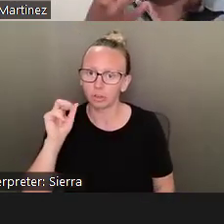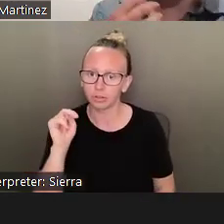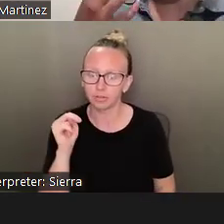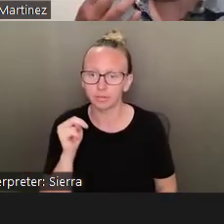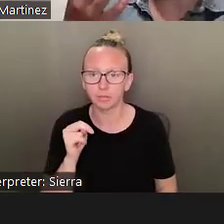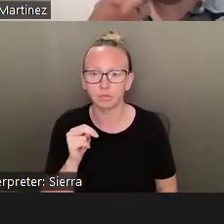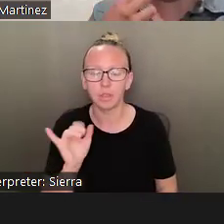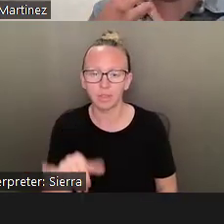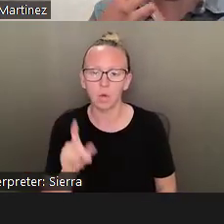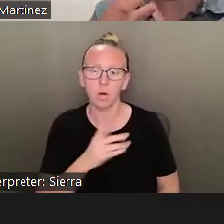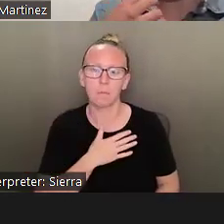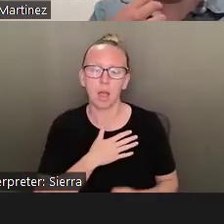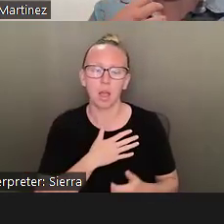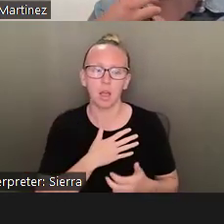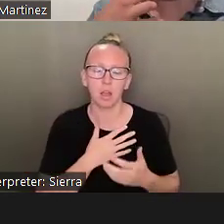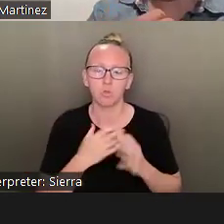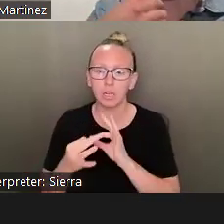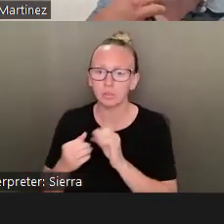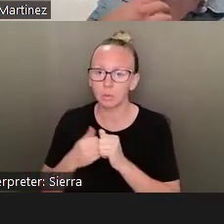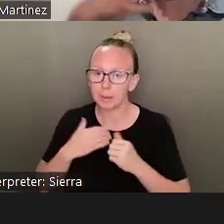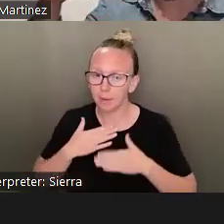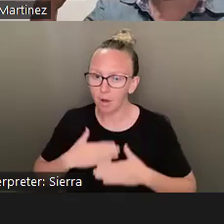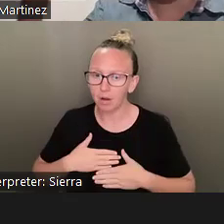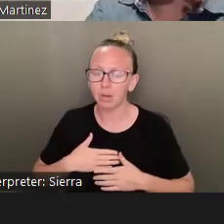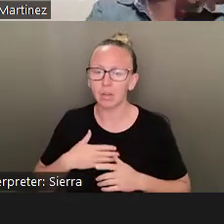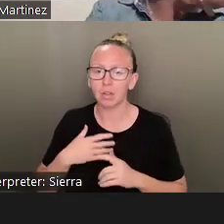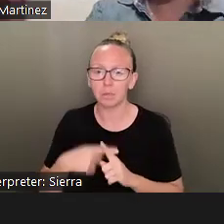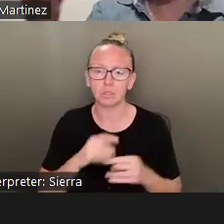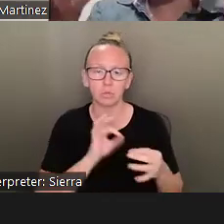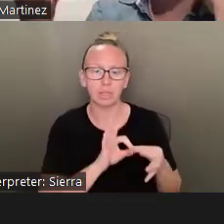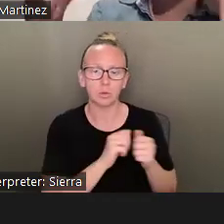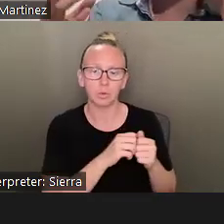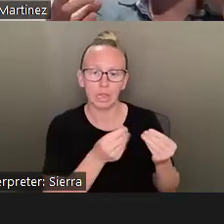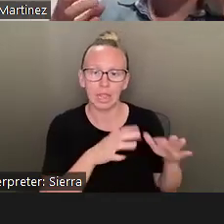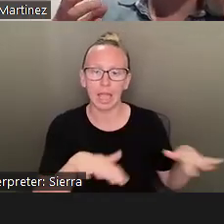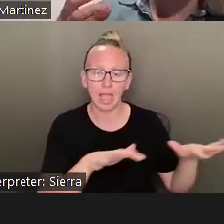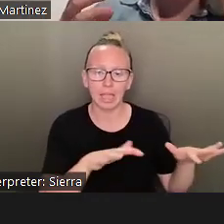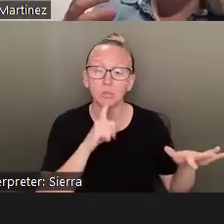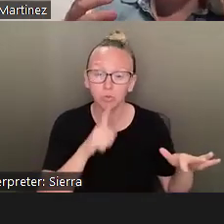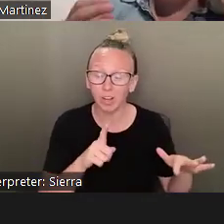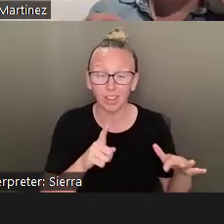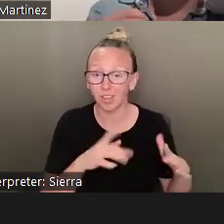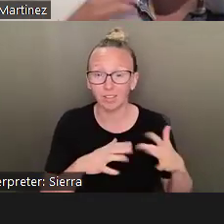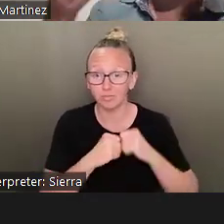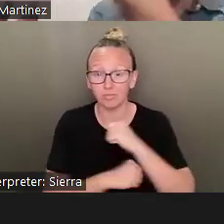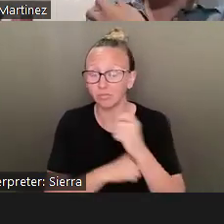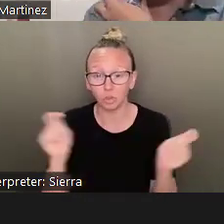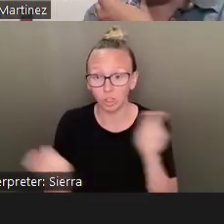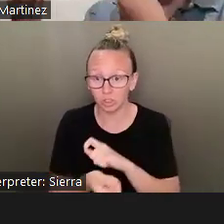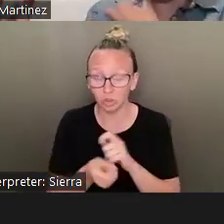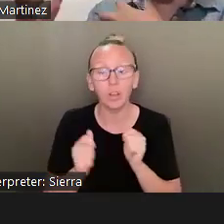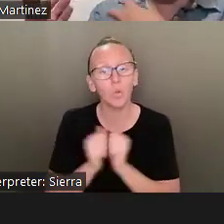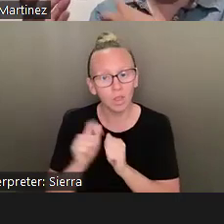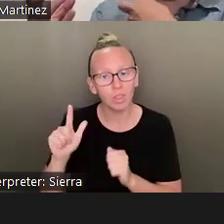where my relationship with my body and my relationship to land really fundamentally changed. And it was with Lucy,